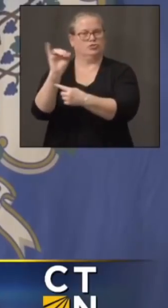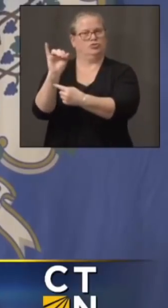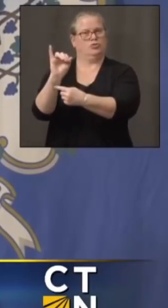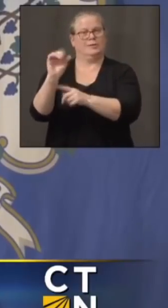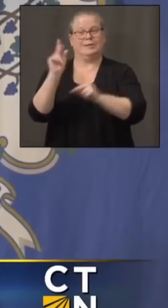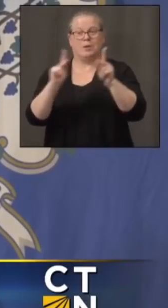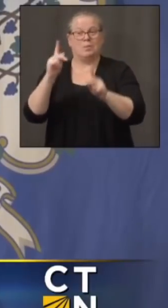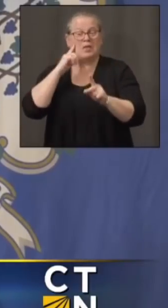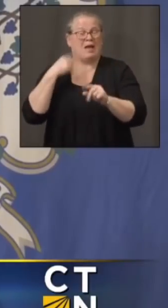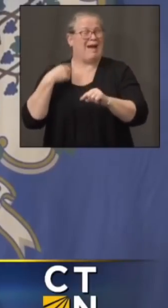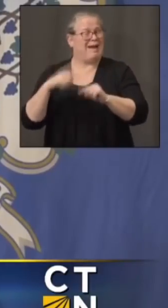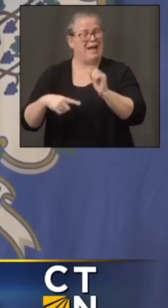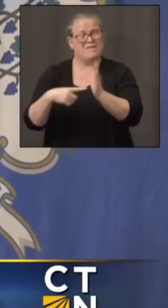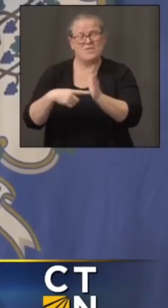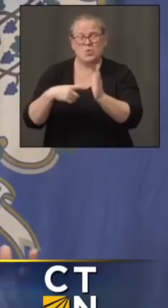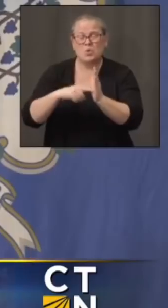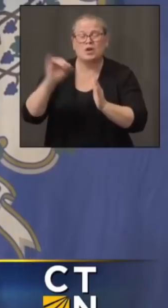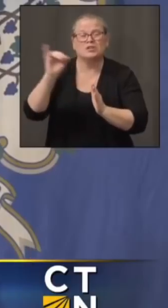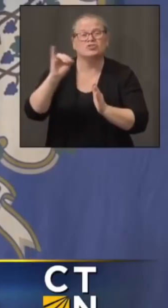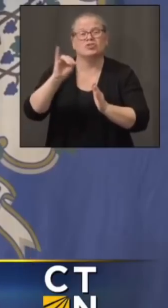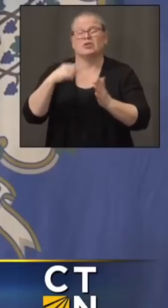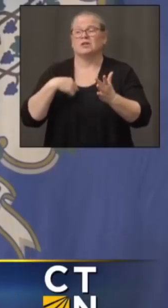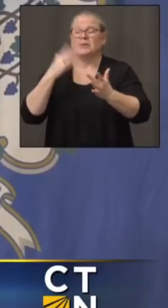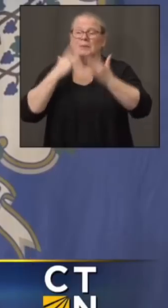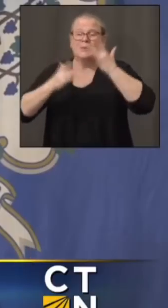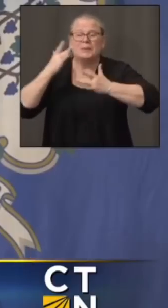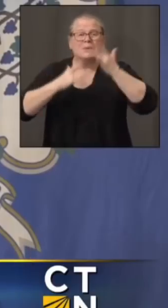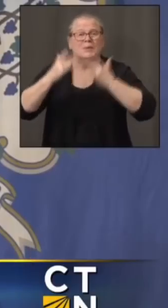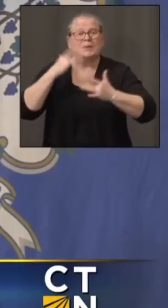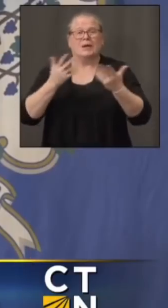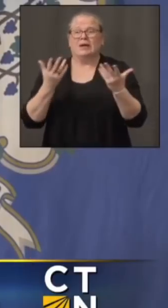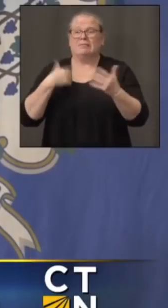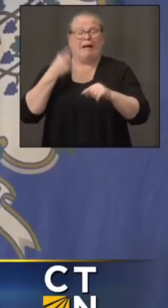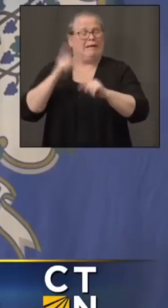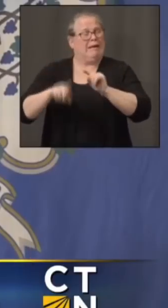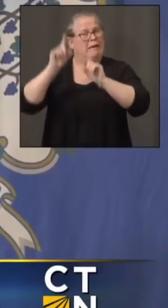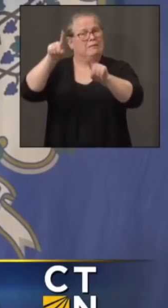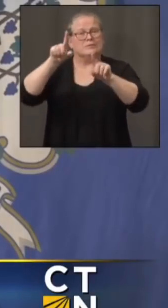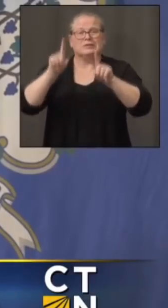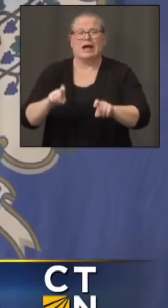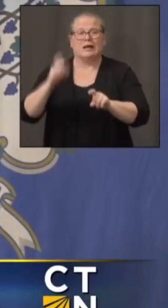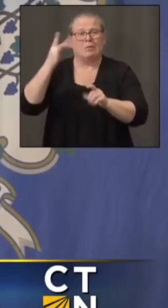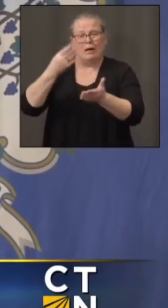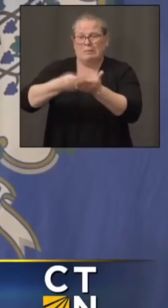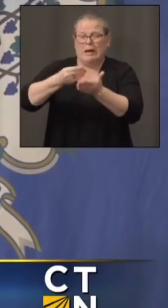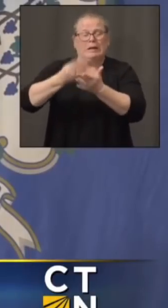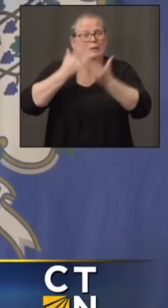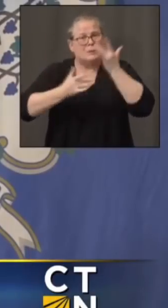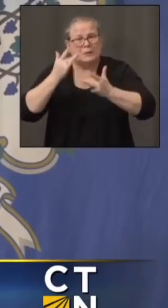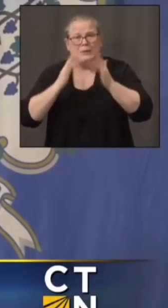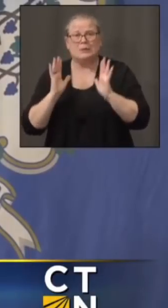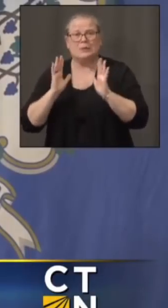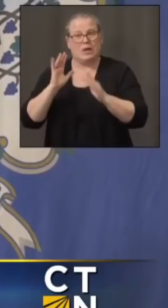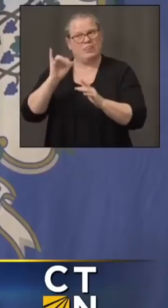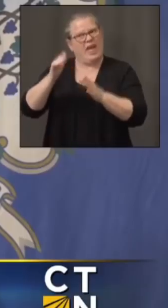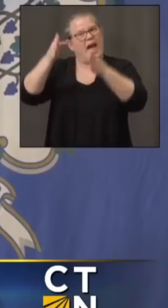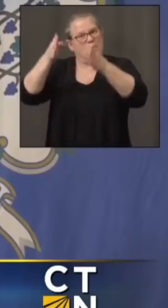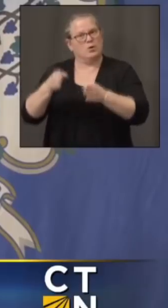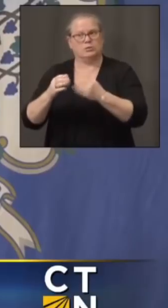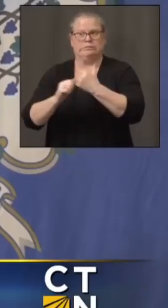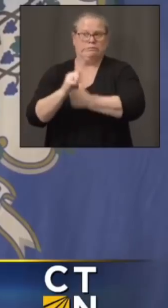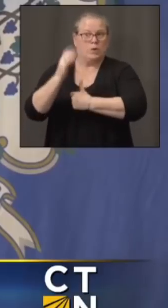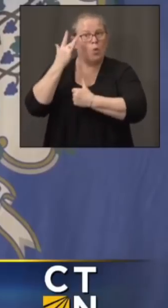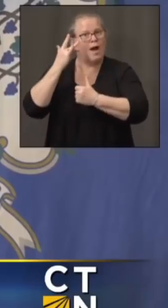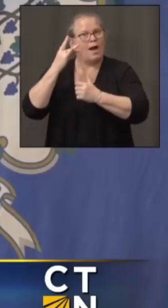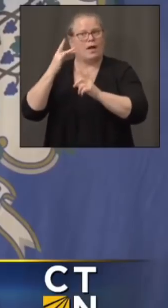home, they're not just infecting themselves, they're infecting a community. So I think we're reminded of that. So look, I salute the